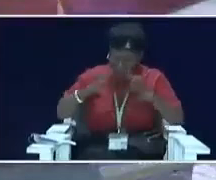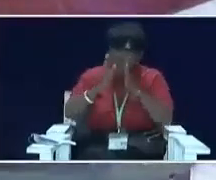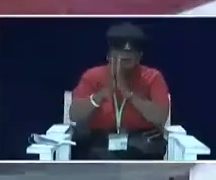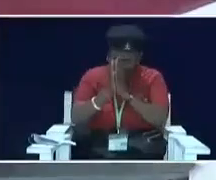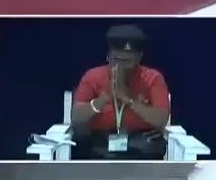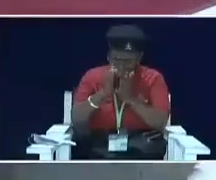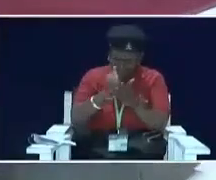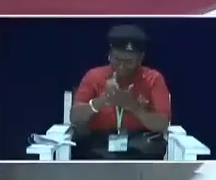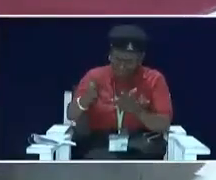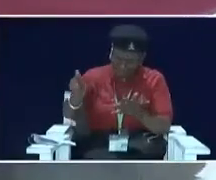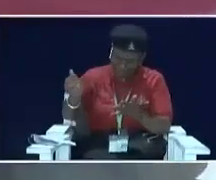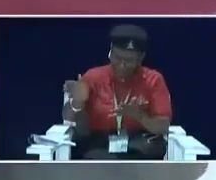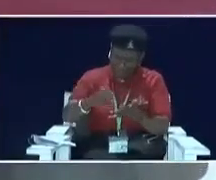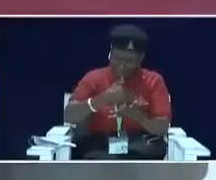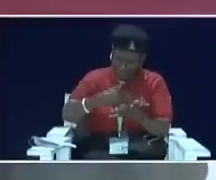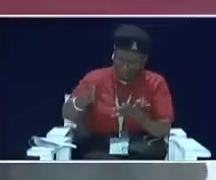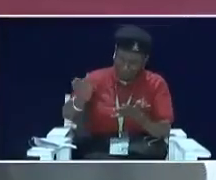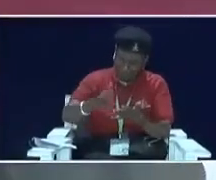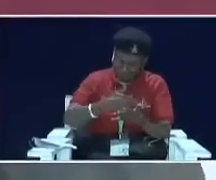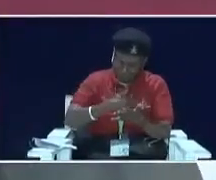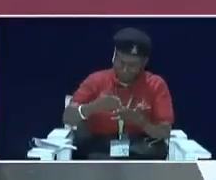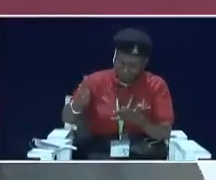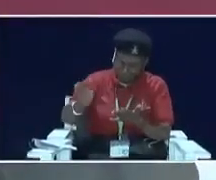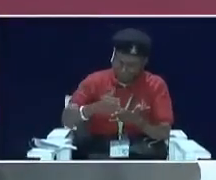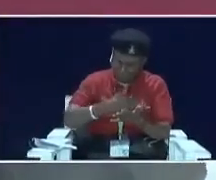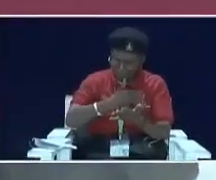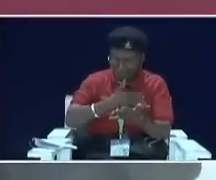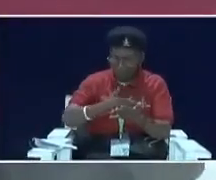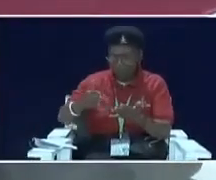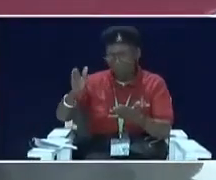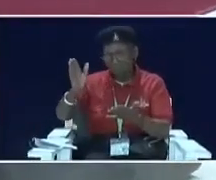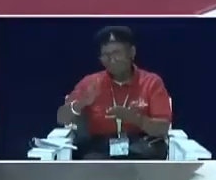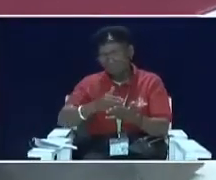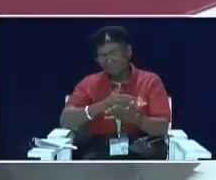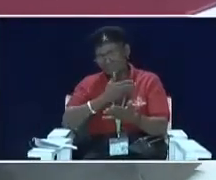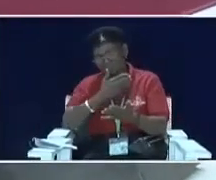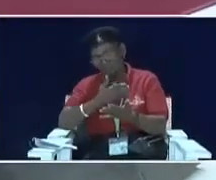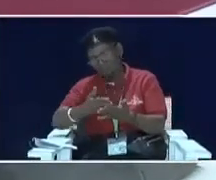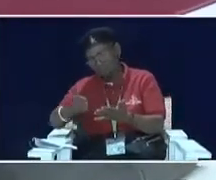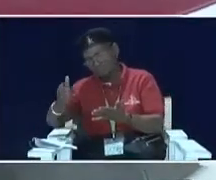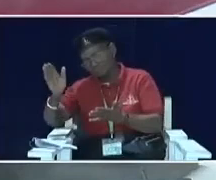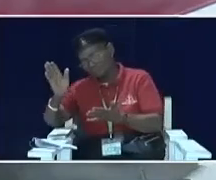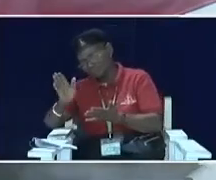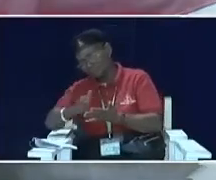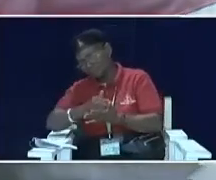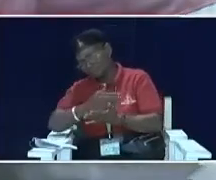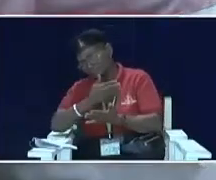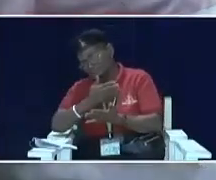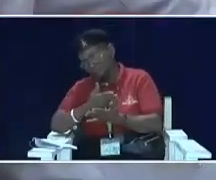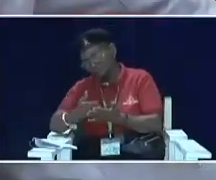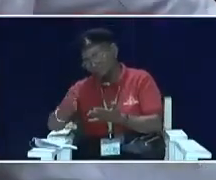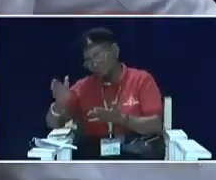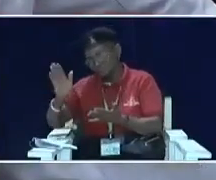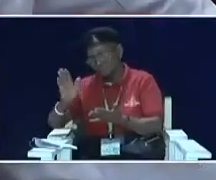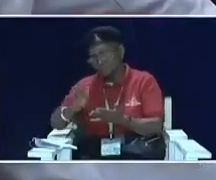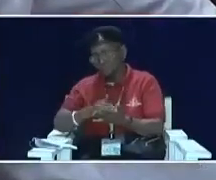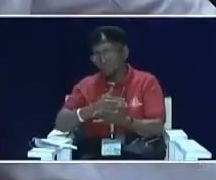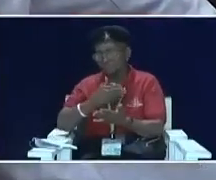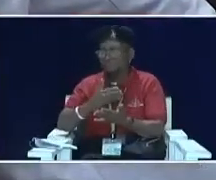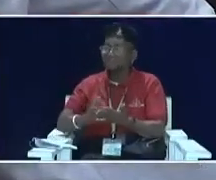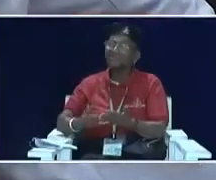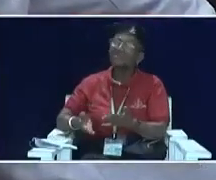There is none holy as the Lord, as